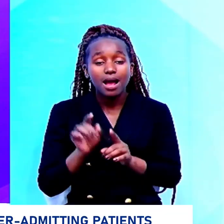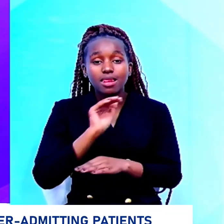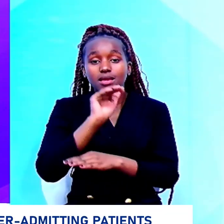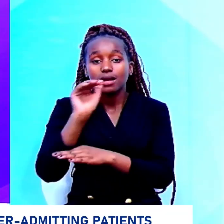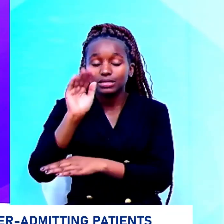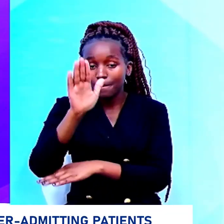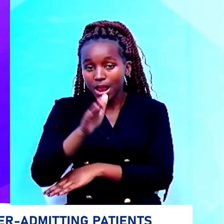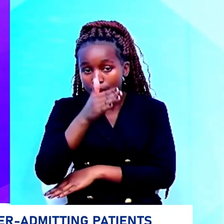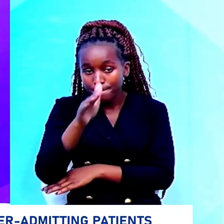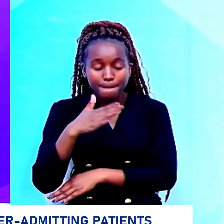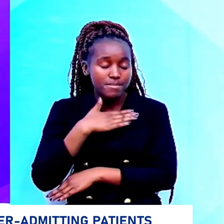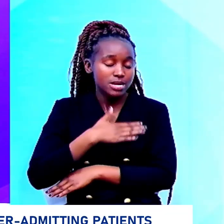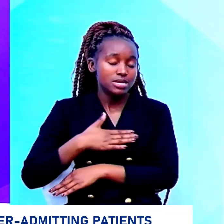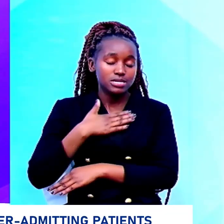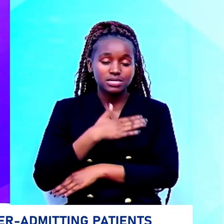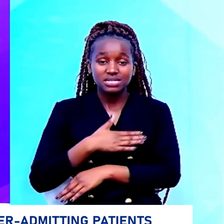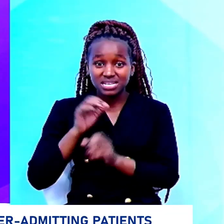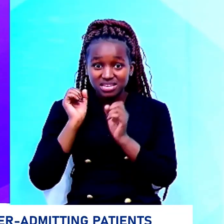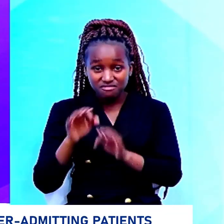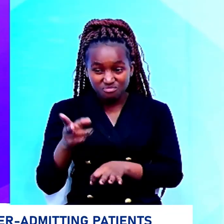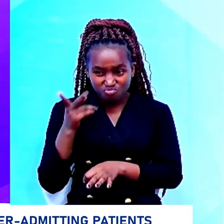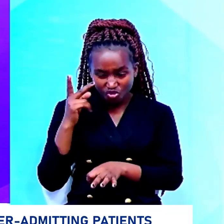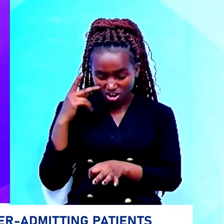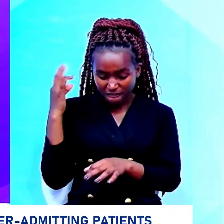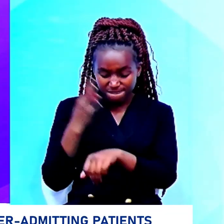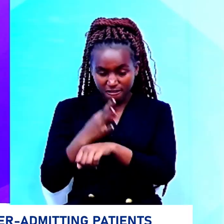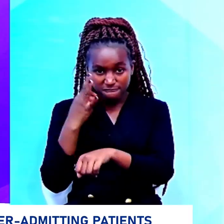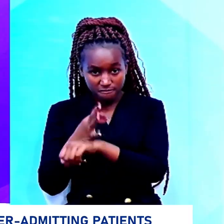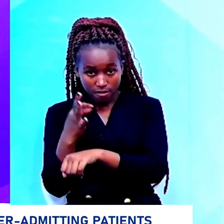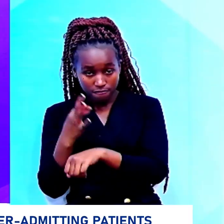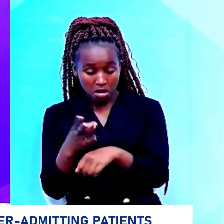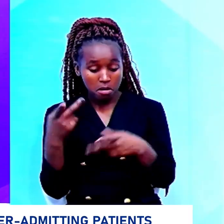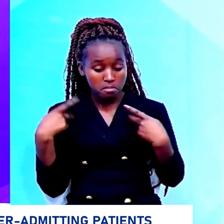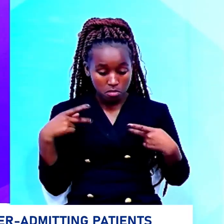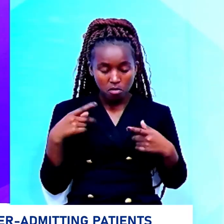Parliament to ensure that such fraudulent